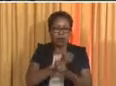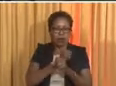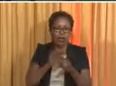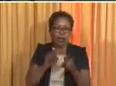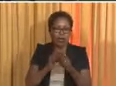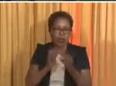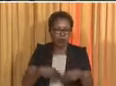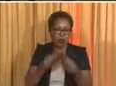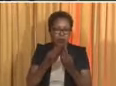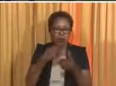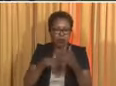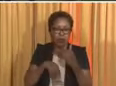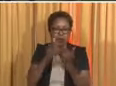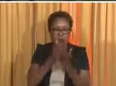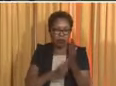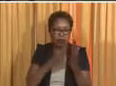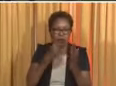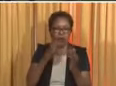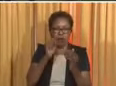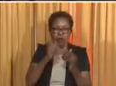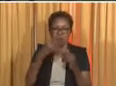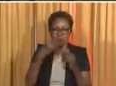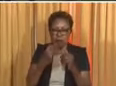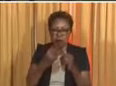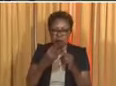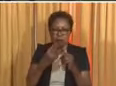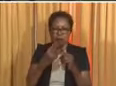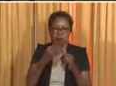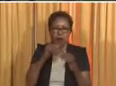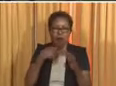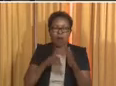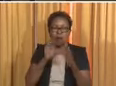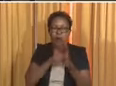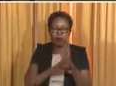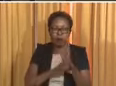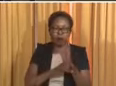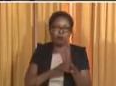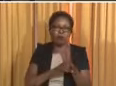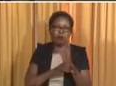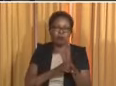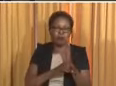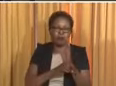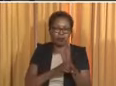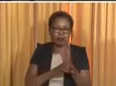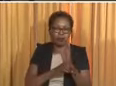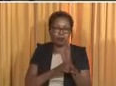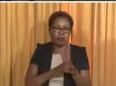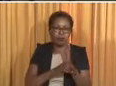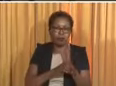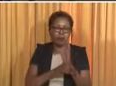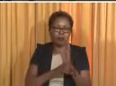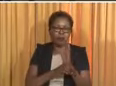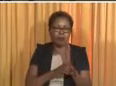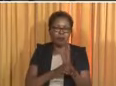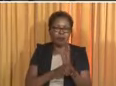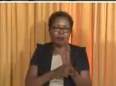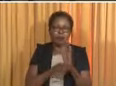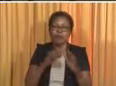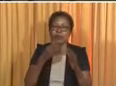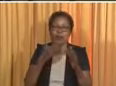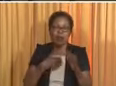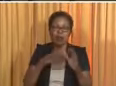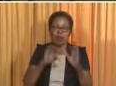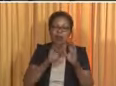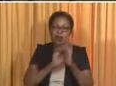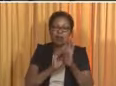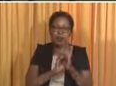143 of the Constitution. There is no evidence tabled before the trial court to dispute this, and that his actions were not